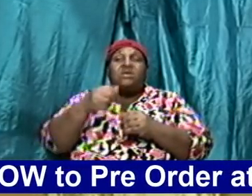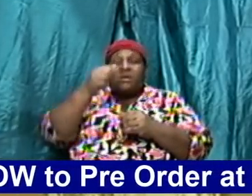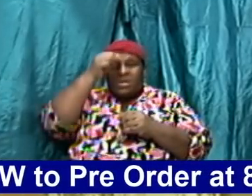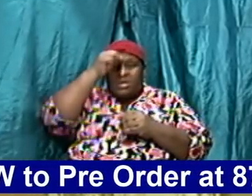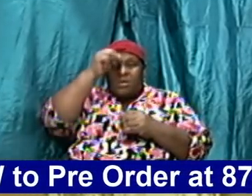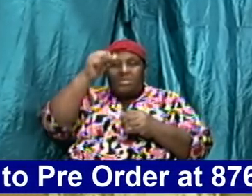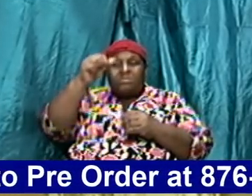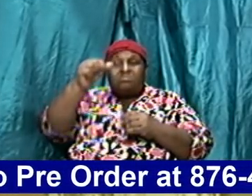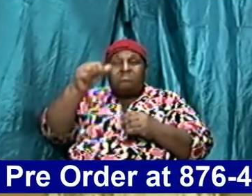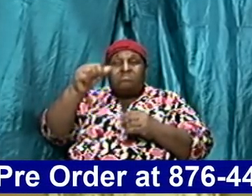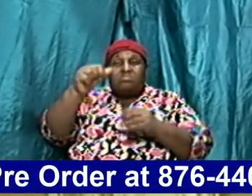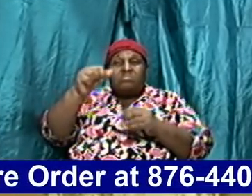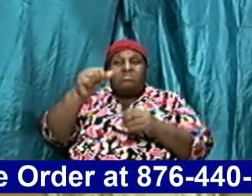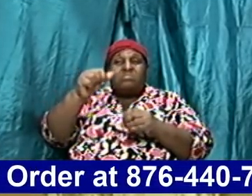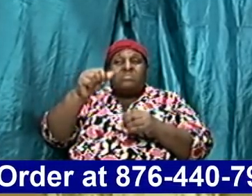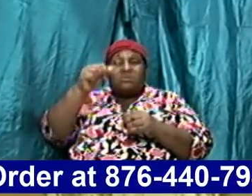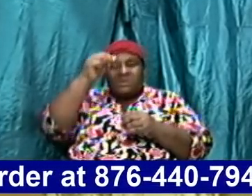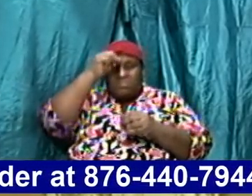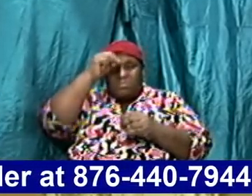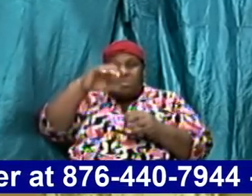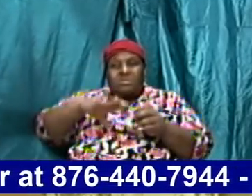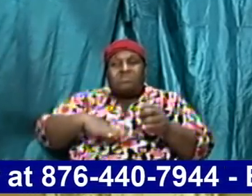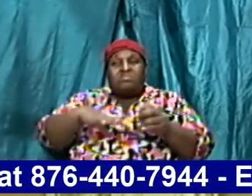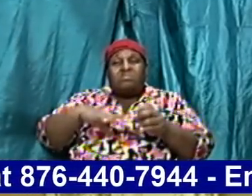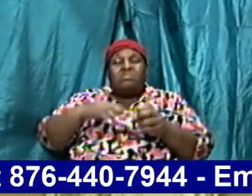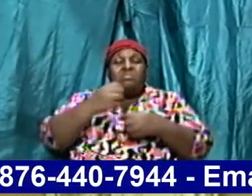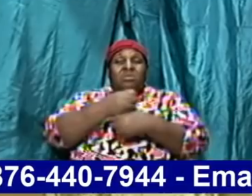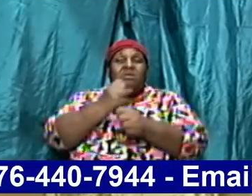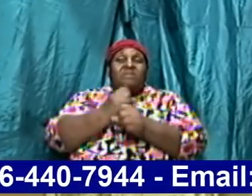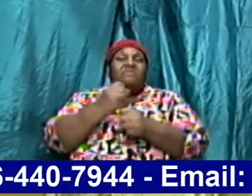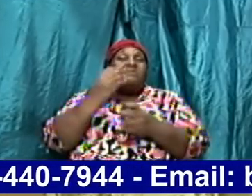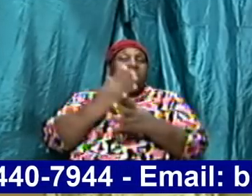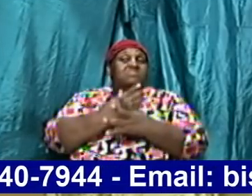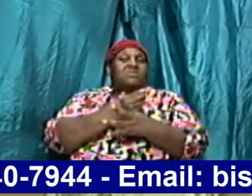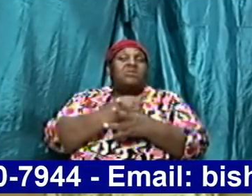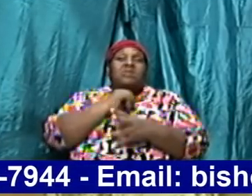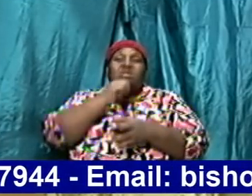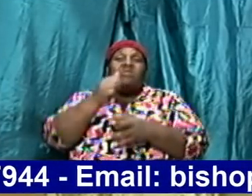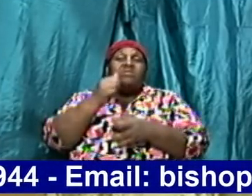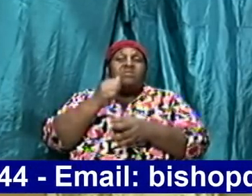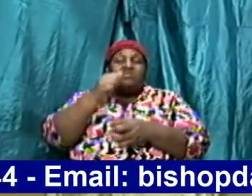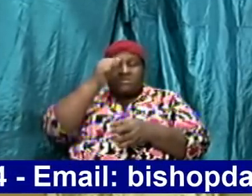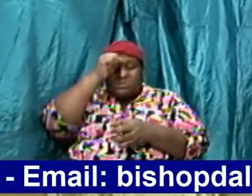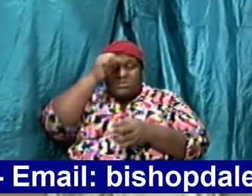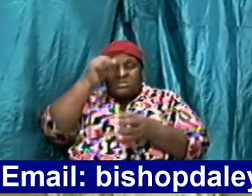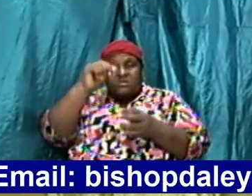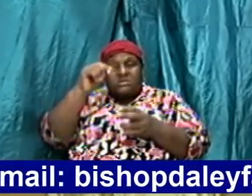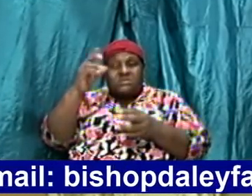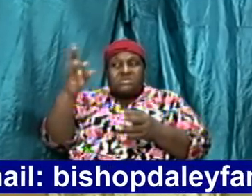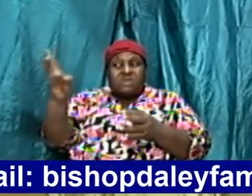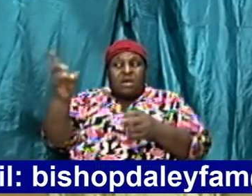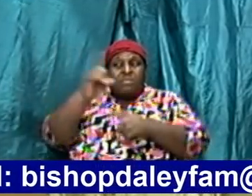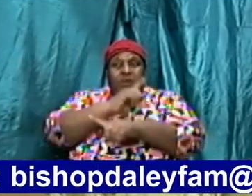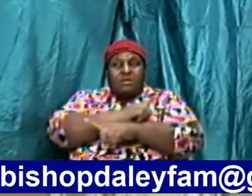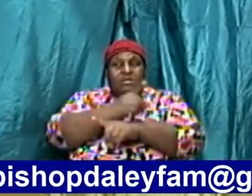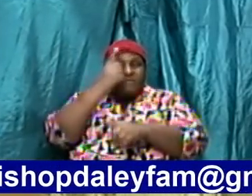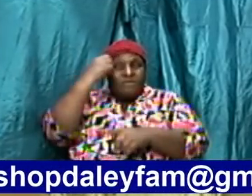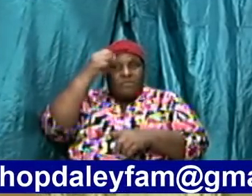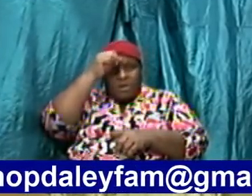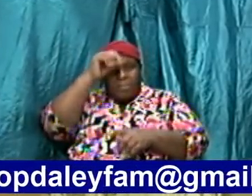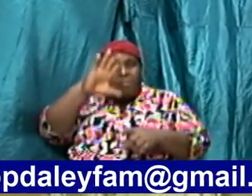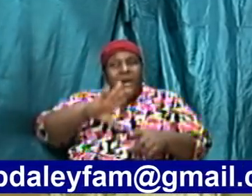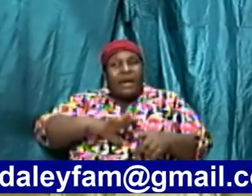man therefore judge you in meat or drink. What does these things mean? We're going to try to look now into the New Testament, seeing that we